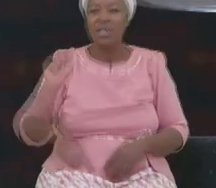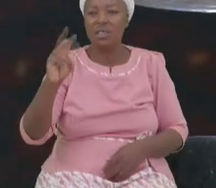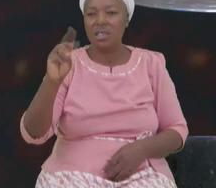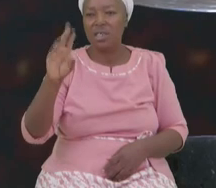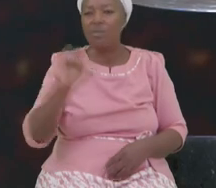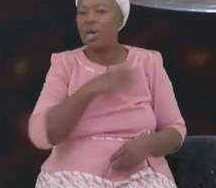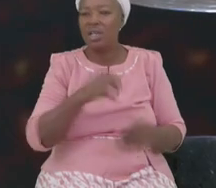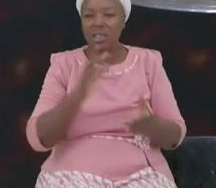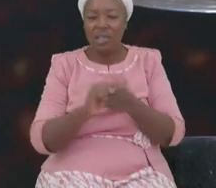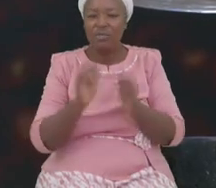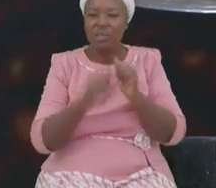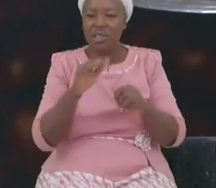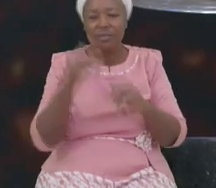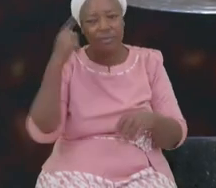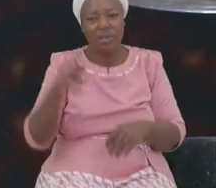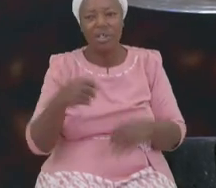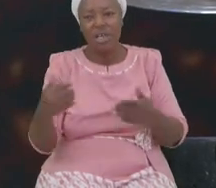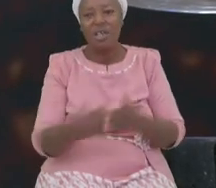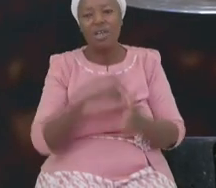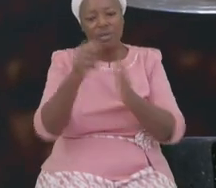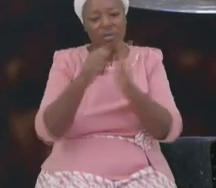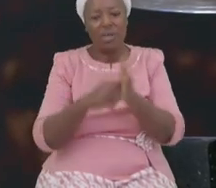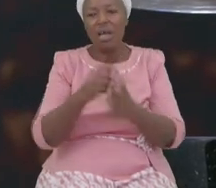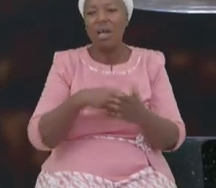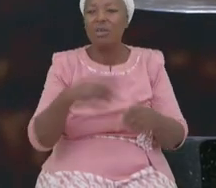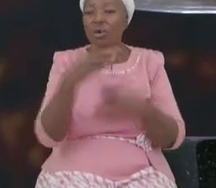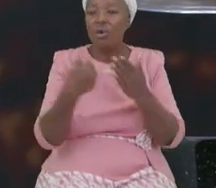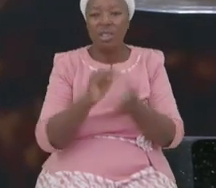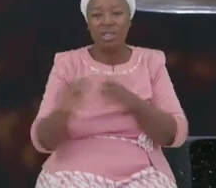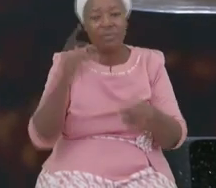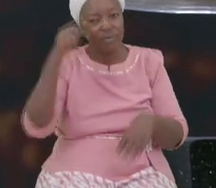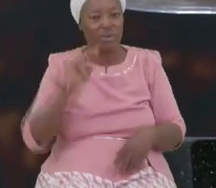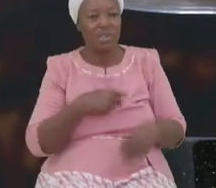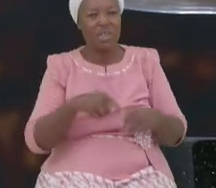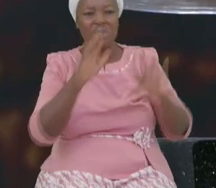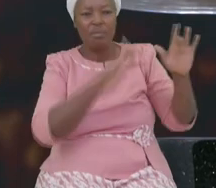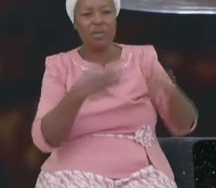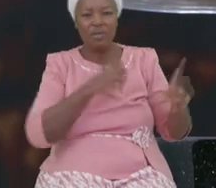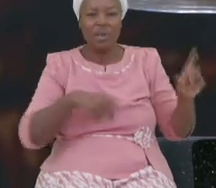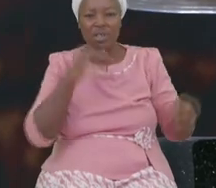what he did in the New Covenant, in the New Testament, it says the mercy of the Lord is from